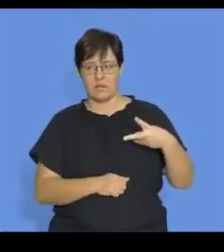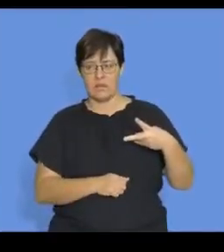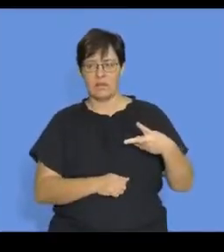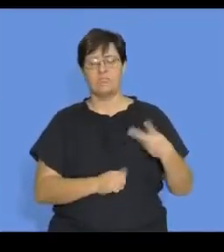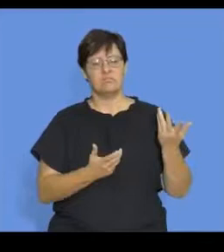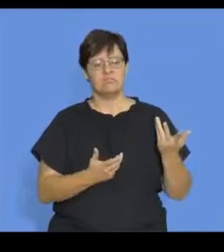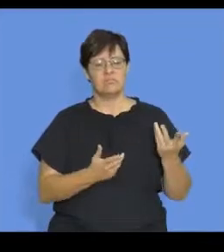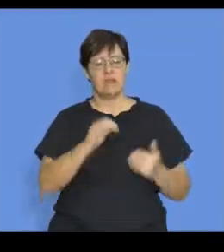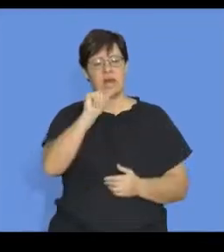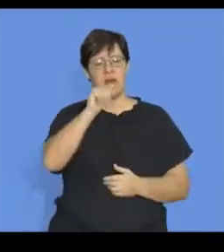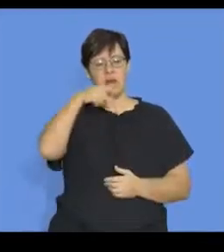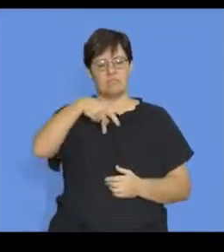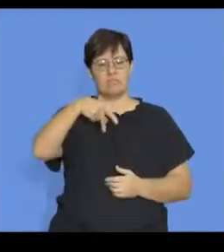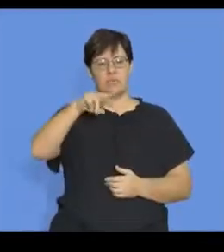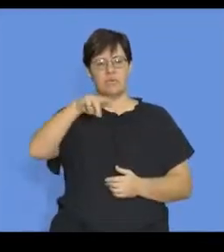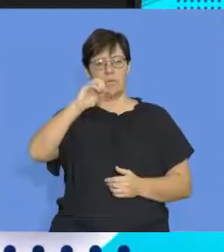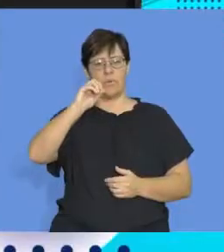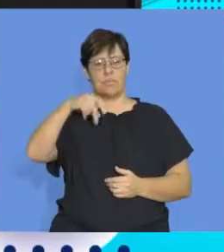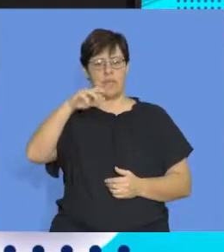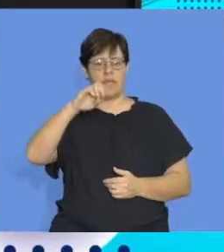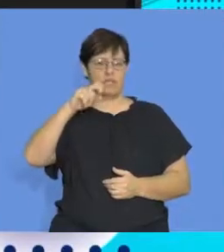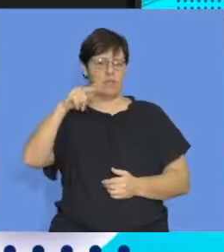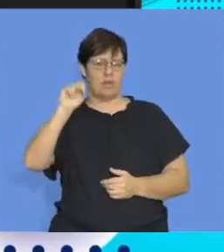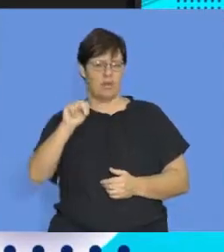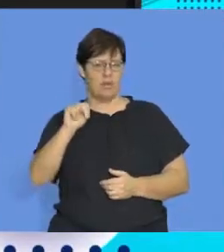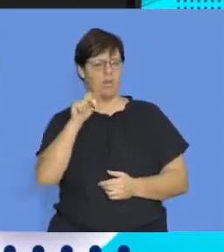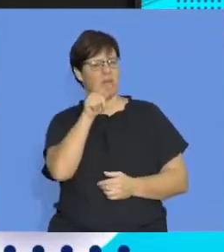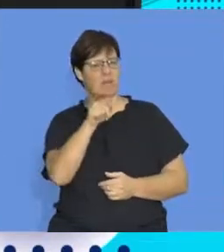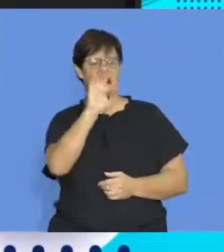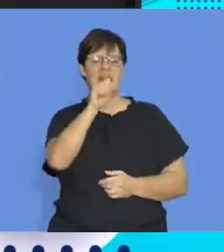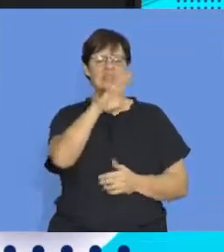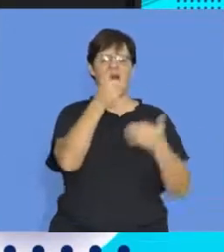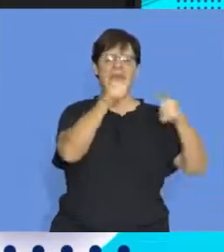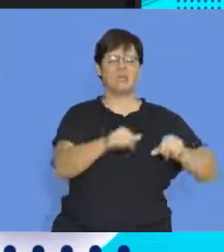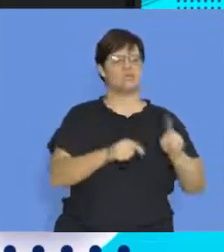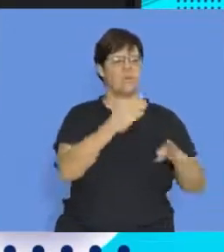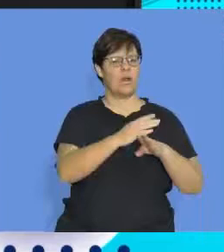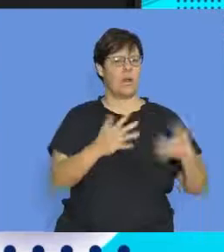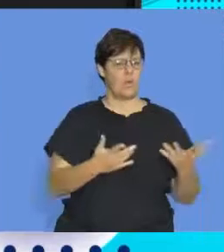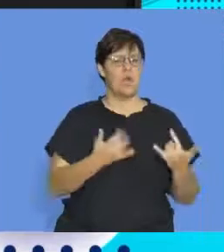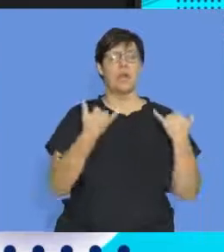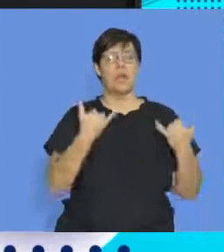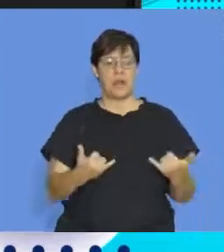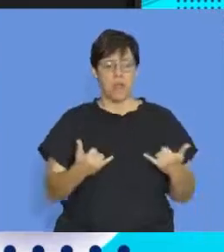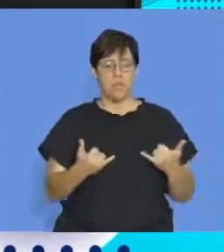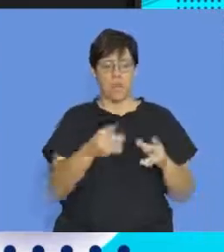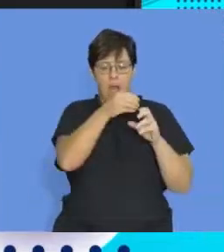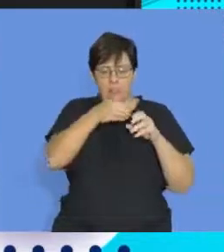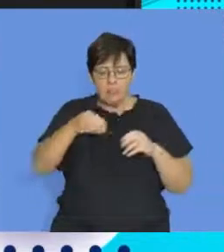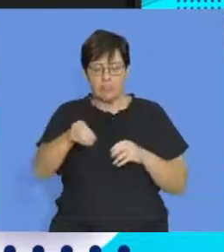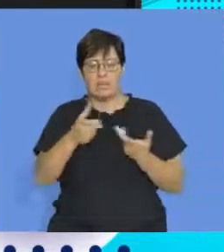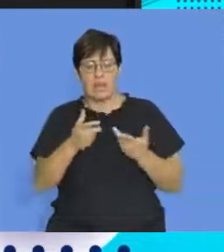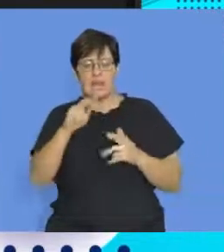appropriation. How does that ledger account work? And what does it mean when we say we are now